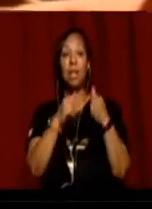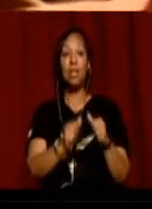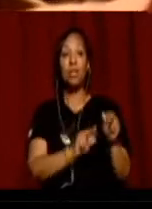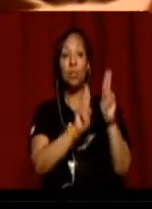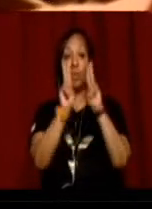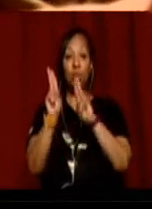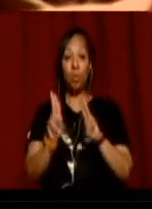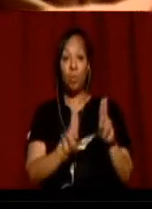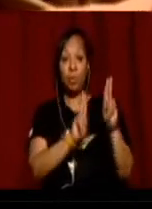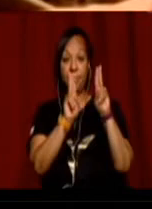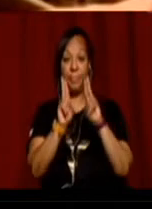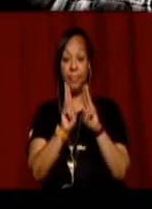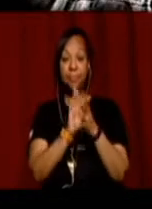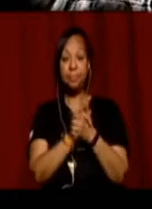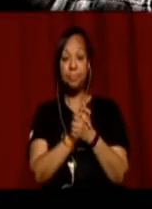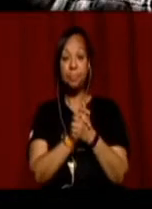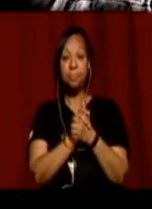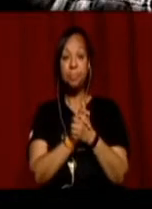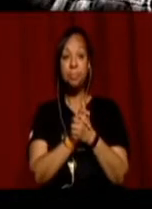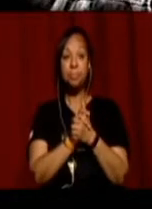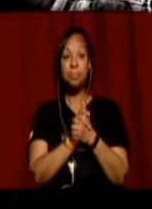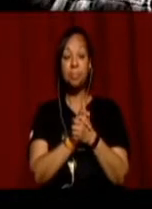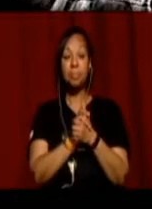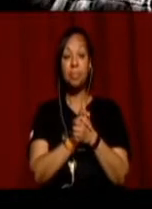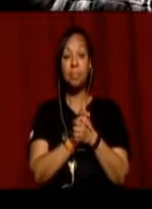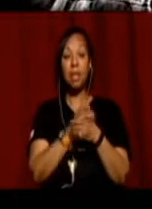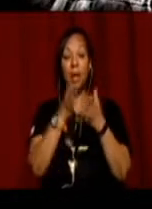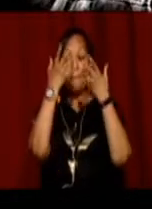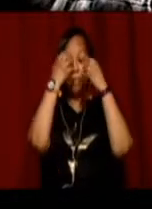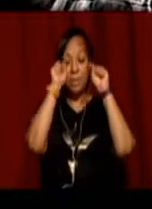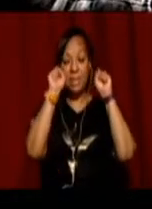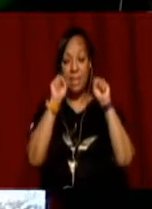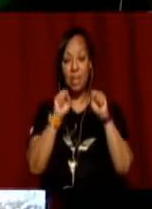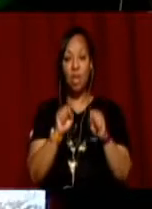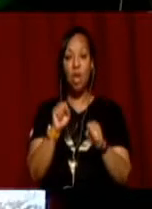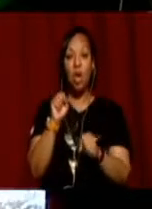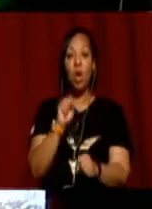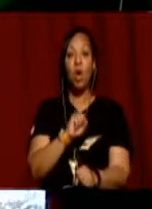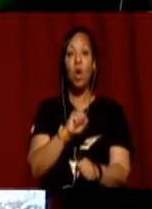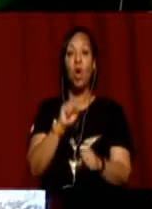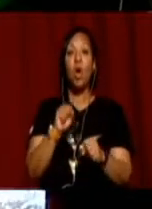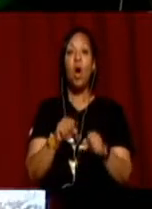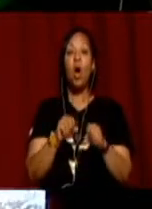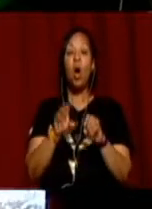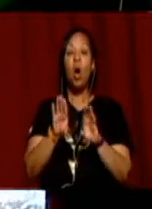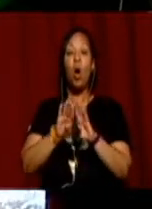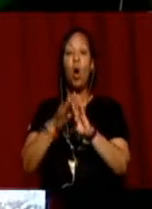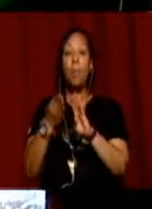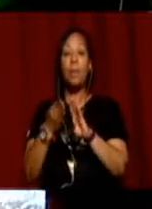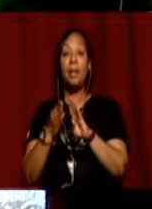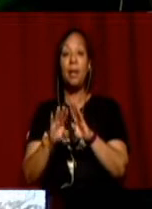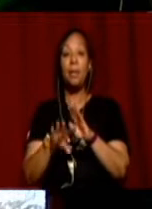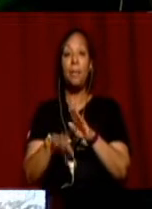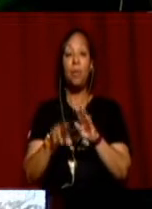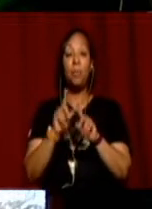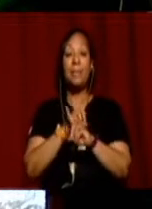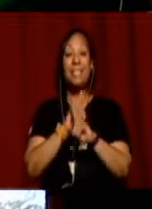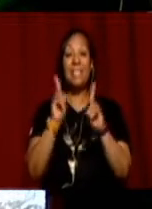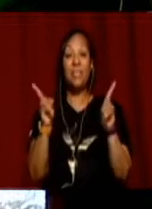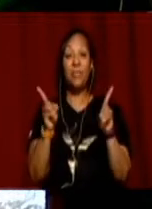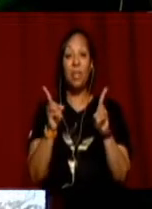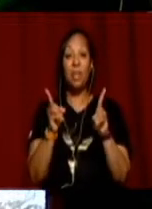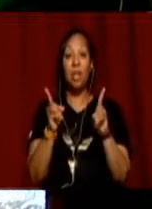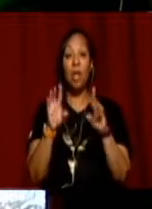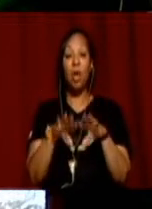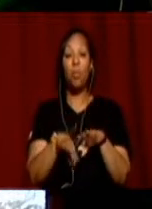safe. Madam President, will the counties, opening up the county be any different from